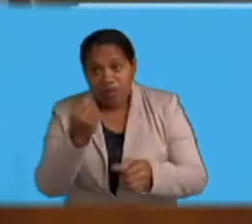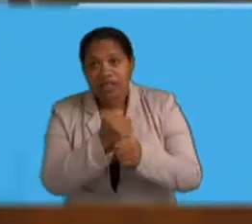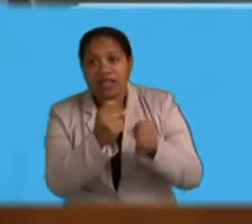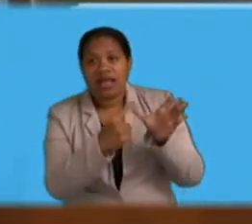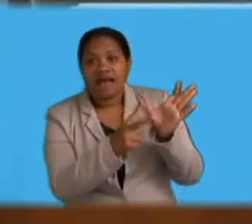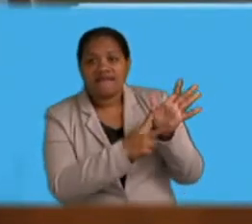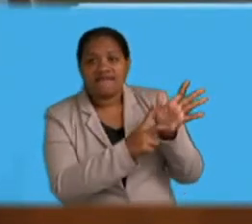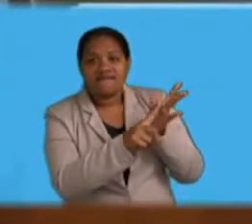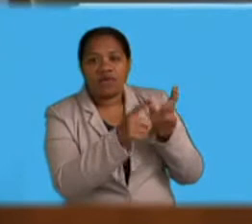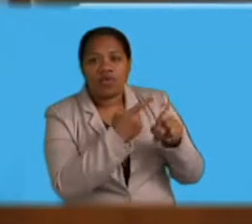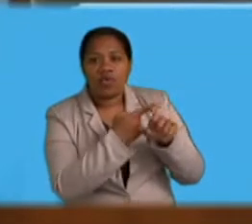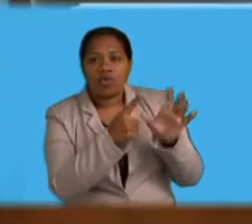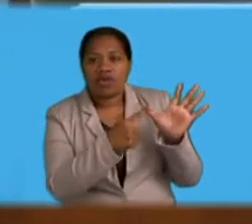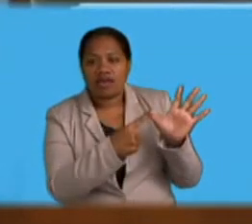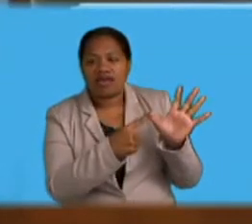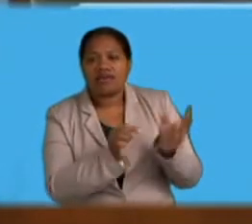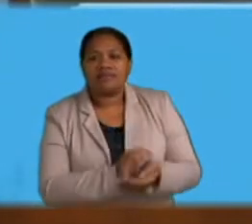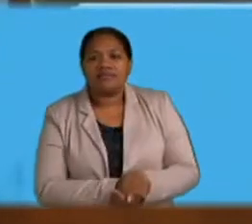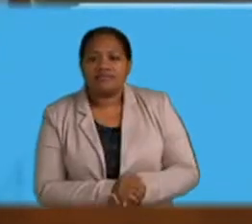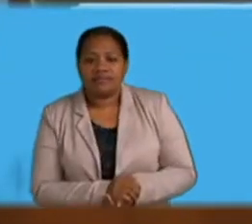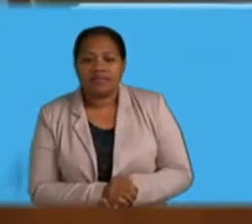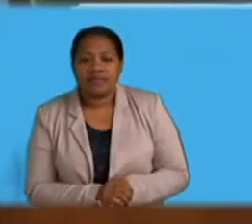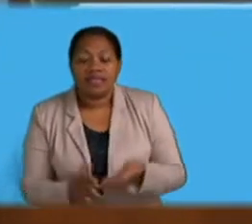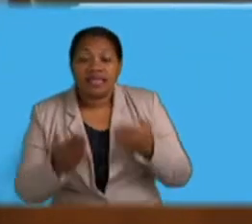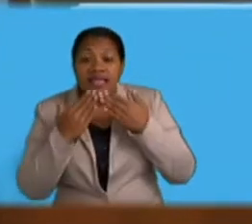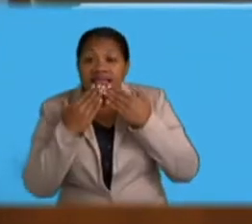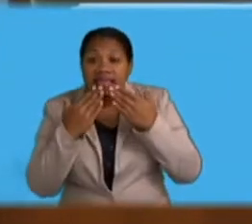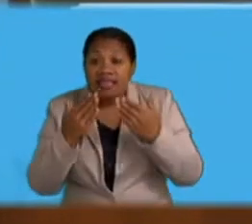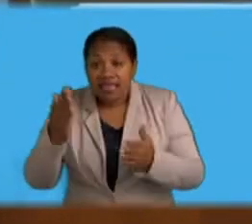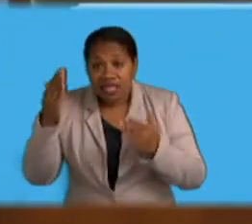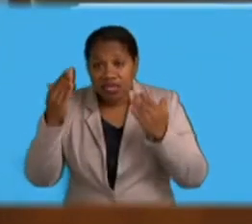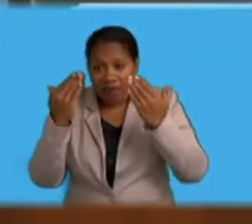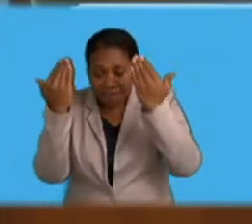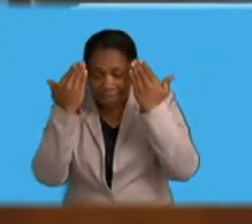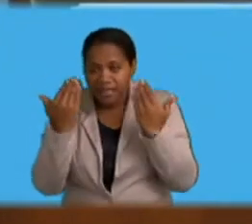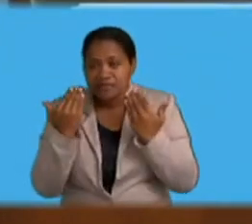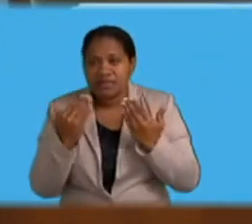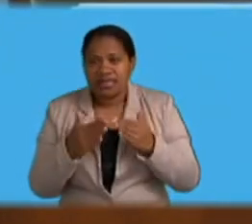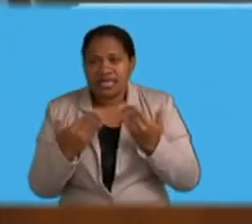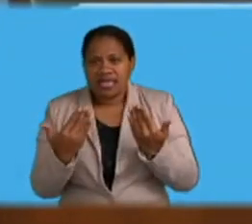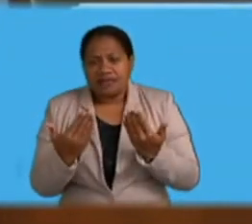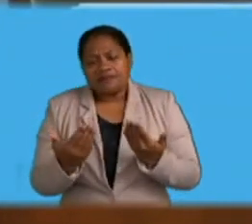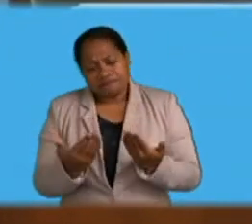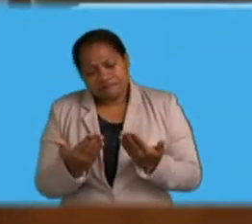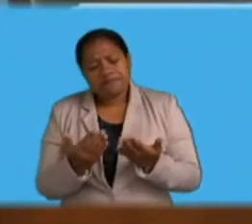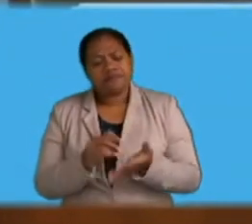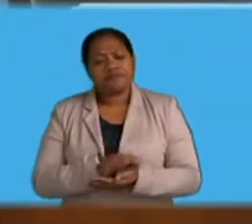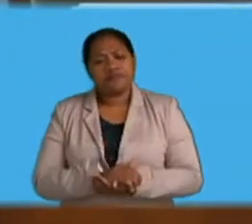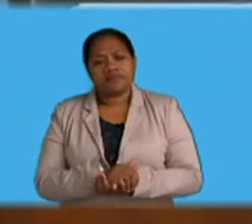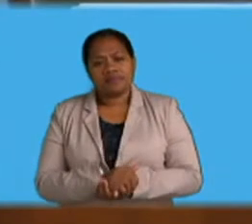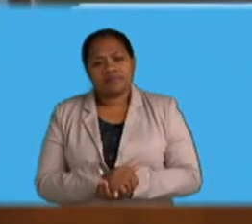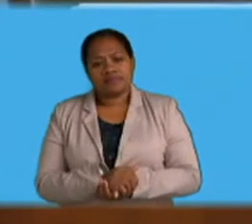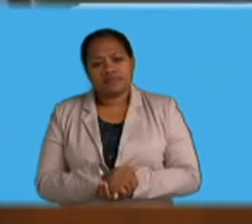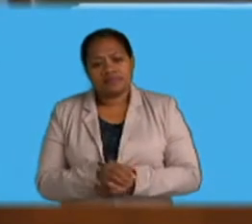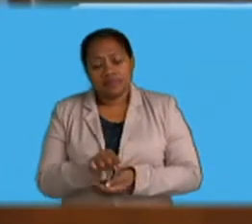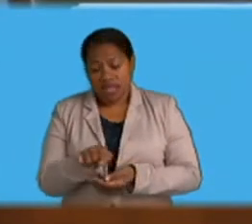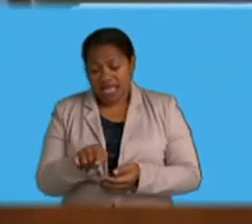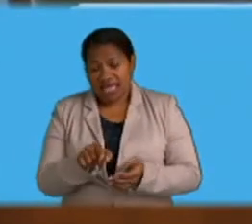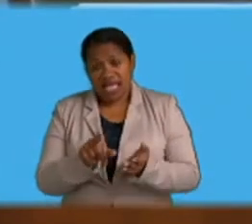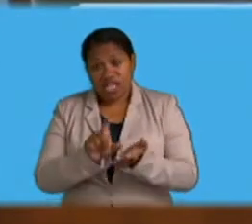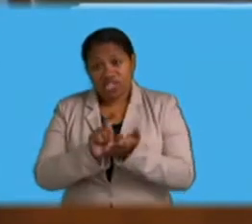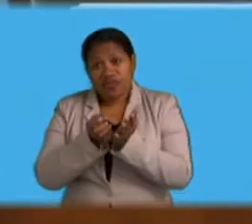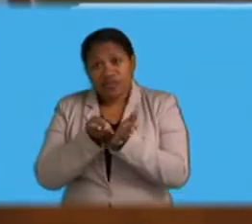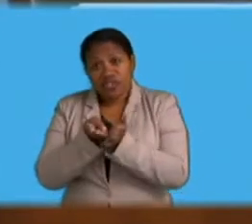Thank you, Madam Speaker. Let's just come back to some specifics. When civil servants complete their contracts